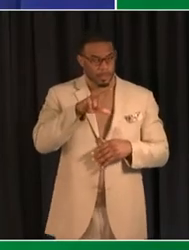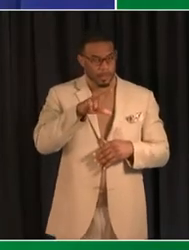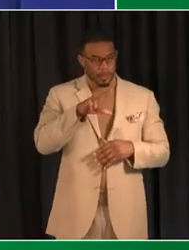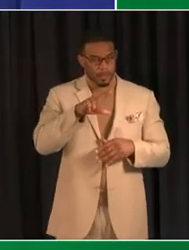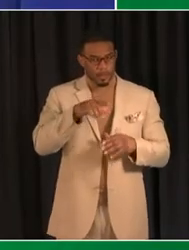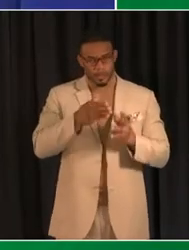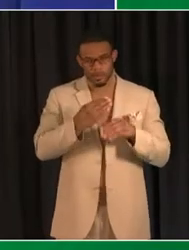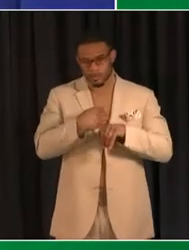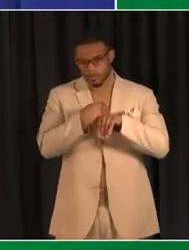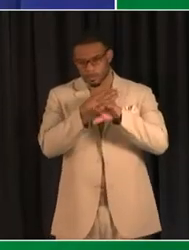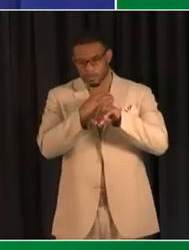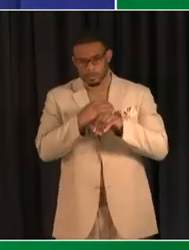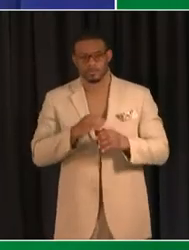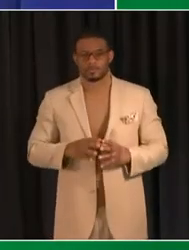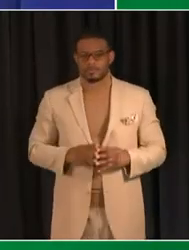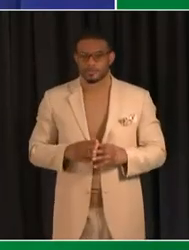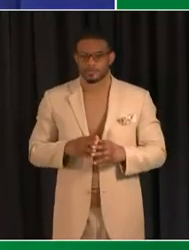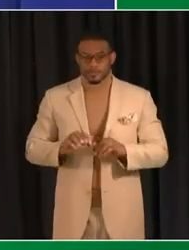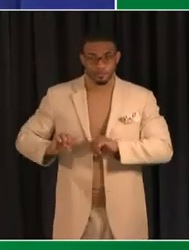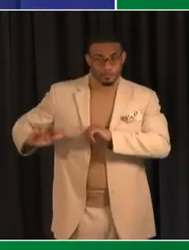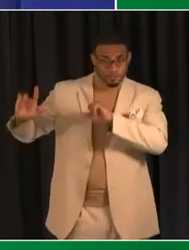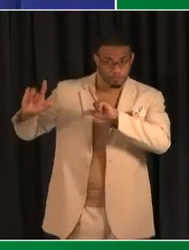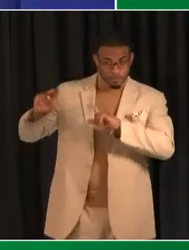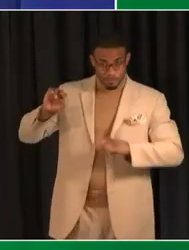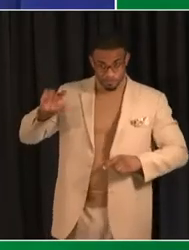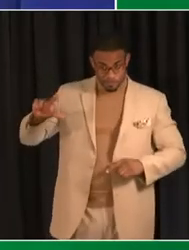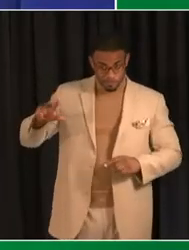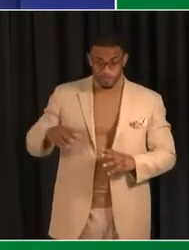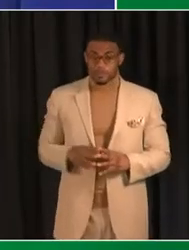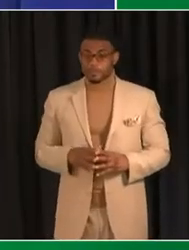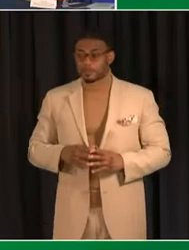first, who's joining us remotely today. Neil?